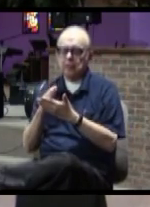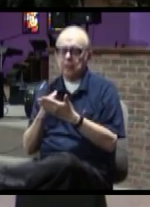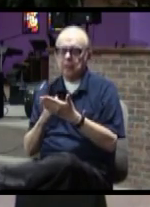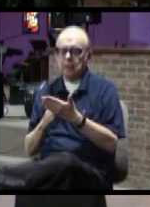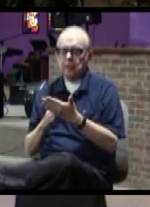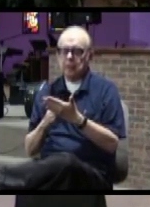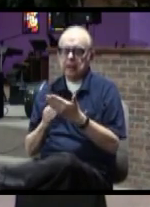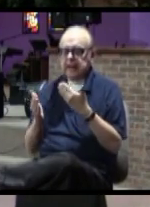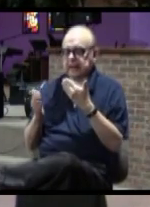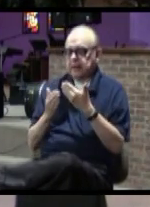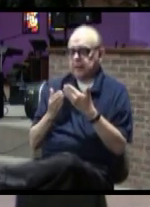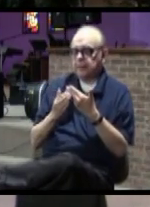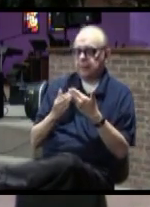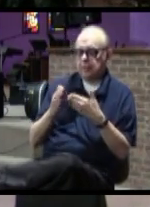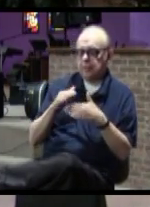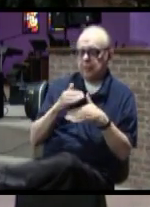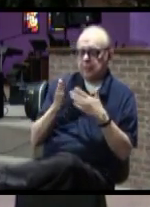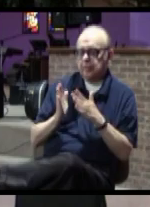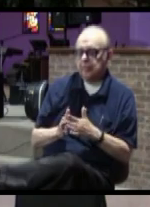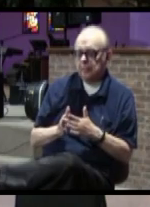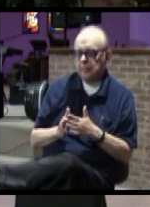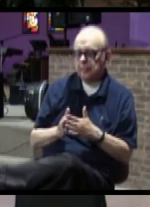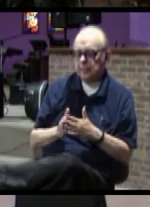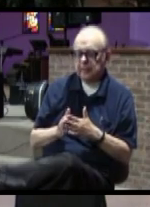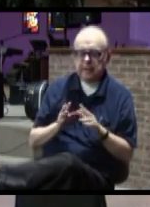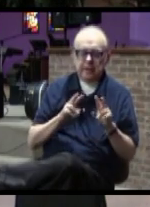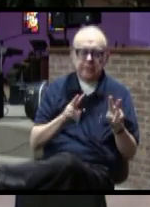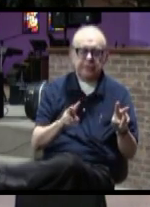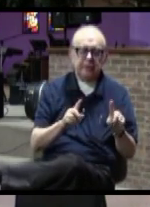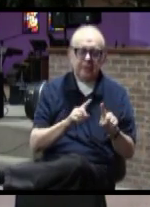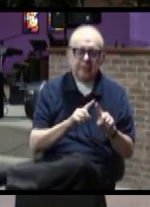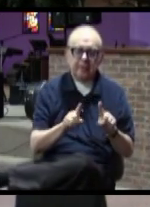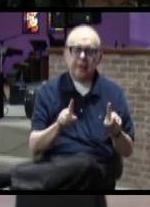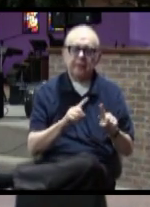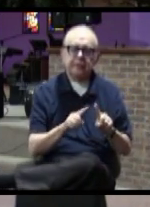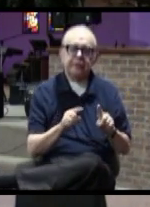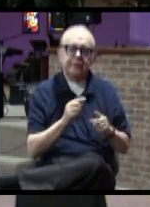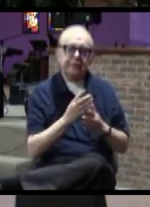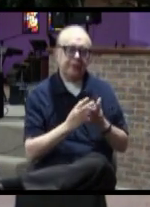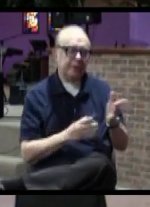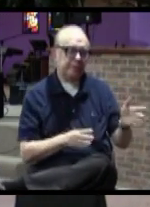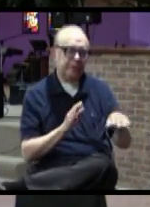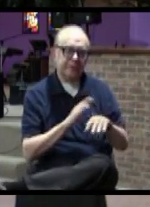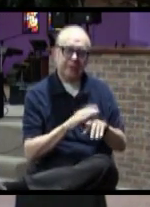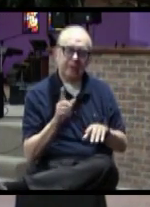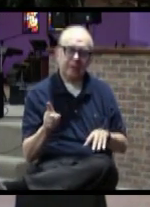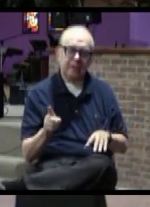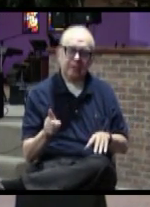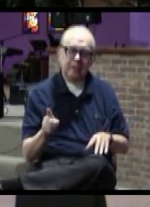Look at the piece next to your neighbor and how different it is.